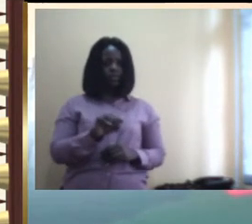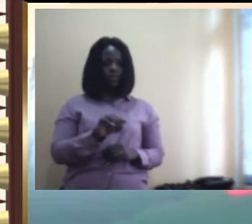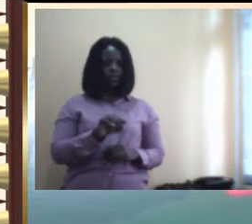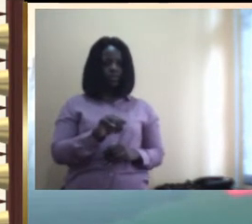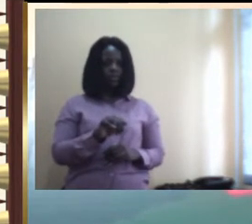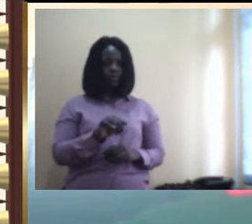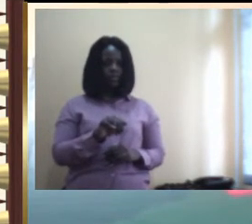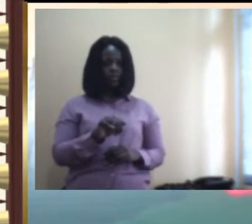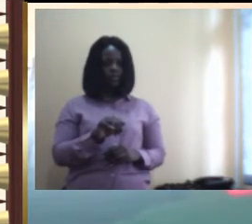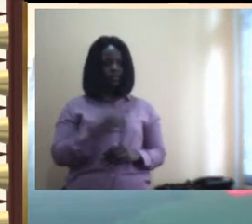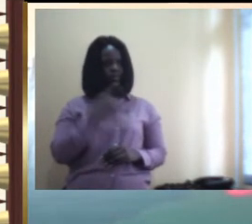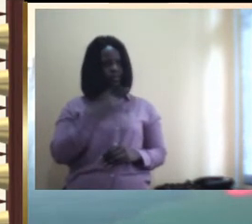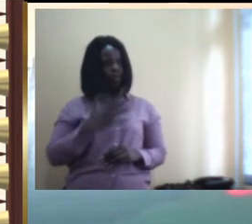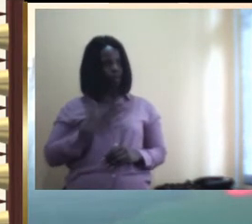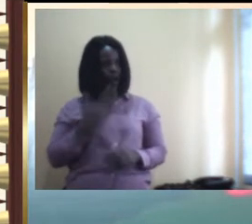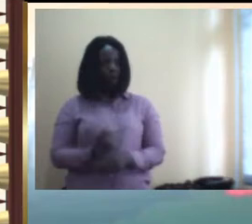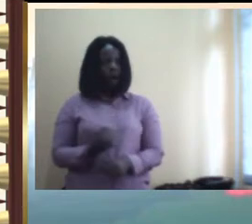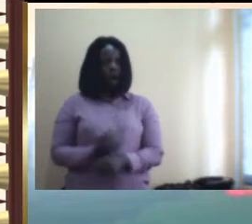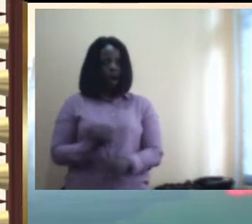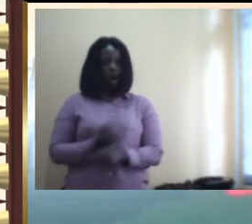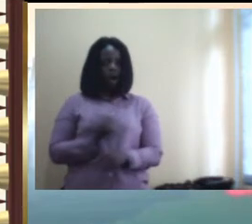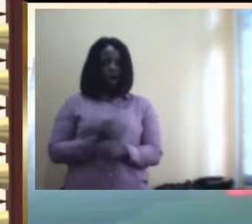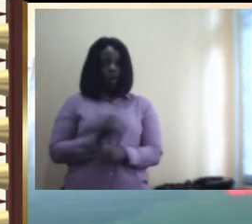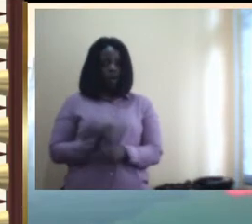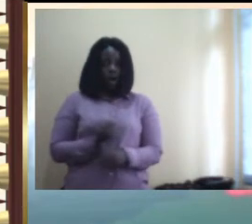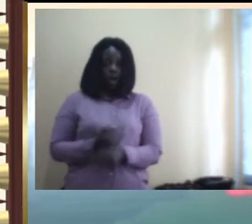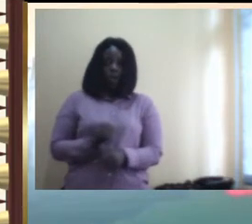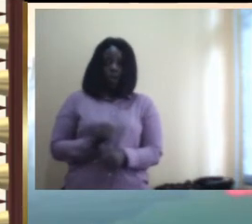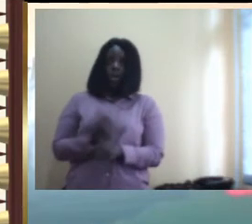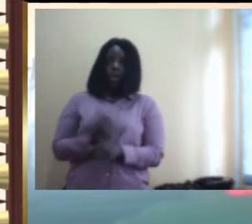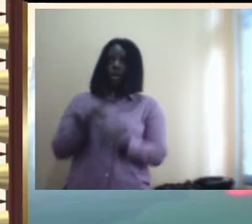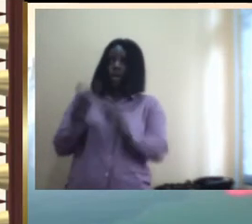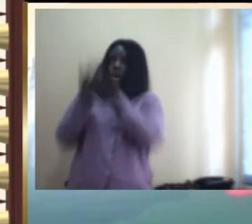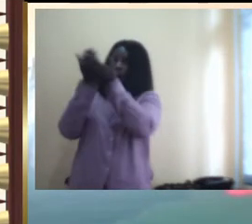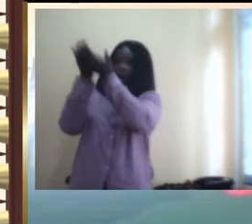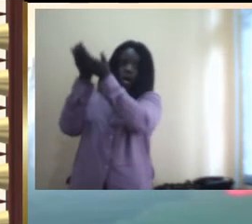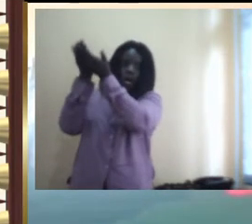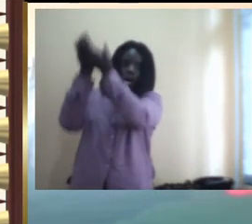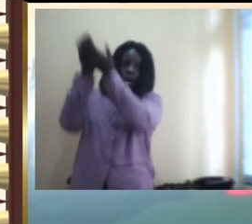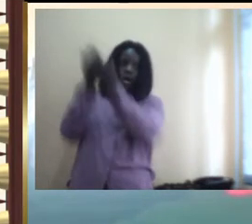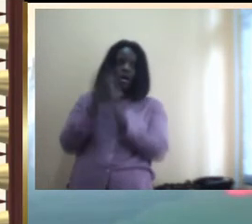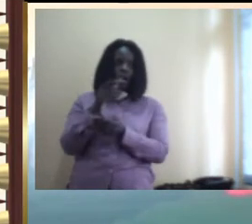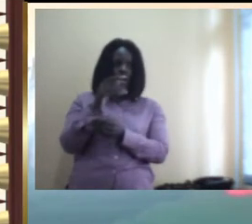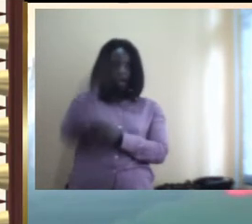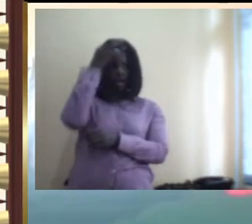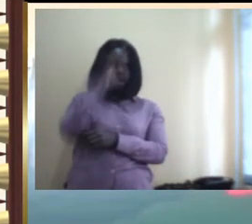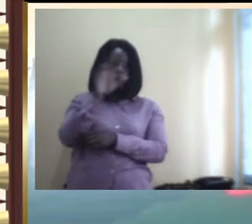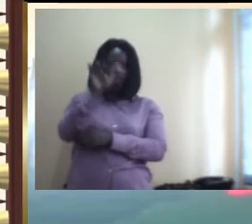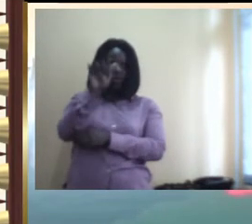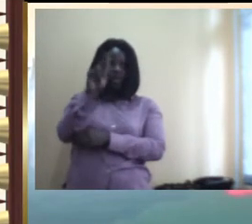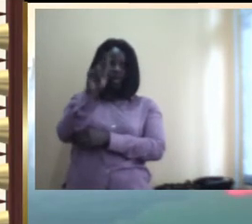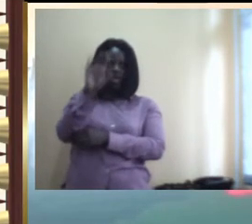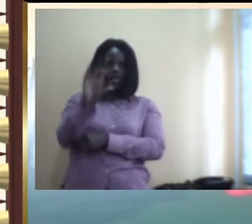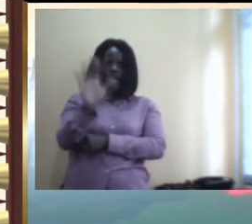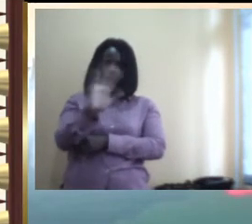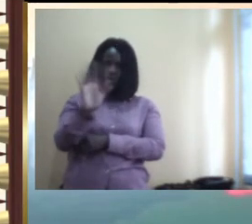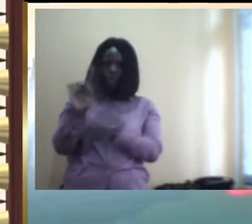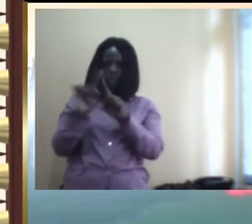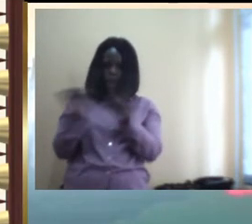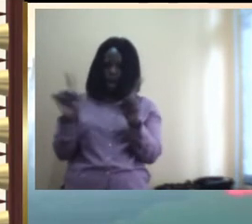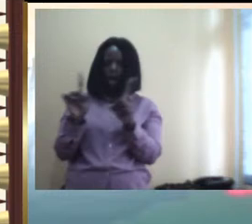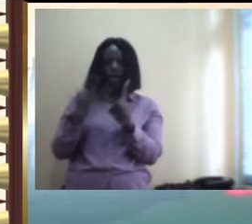it wanted to be hands-on and not hands-out in this ANC-led government, and is committed to actively